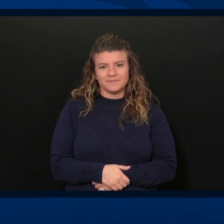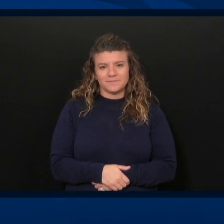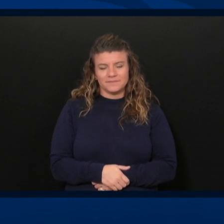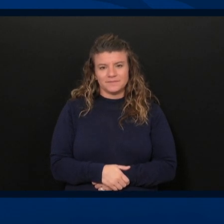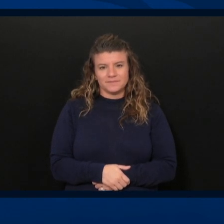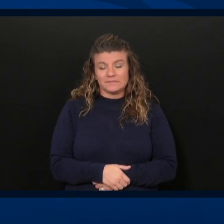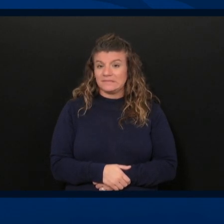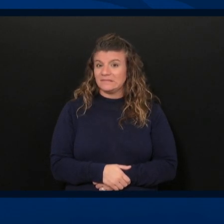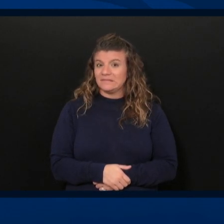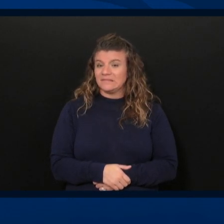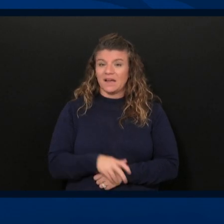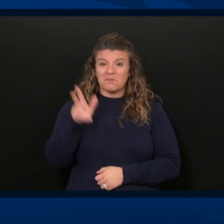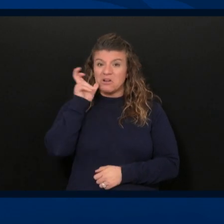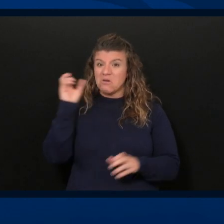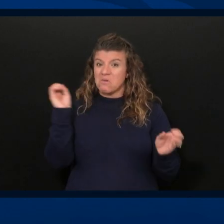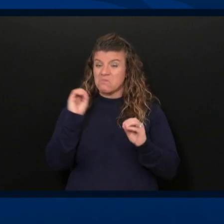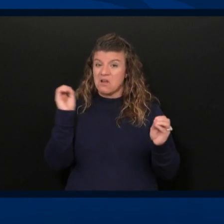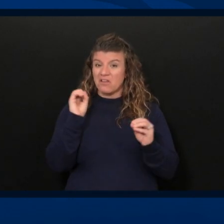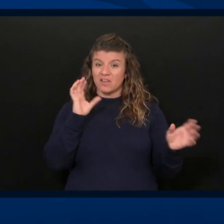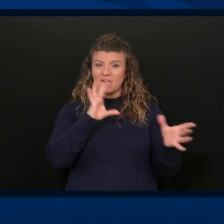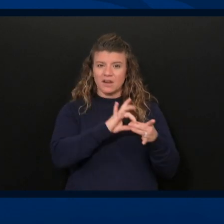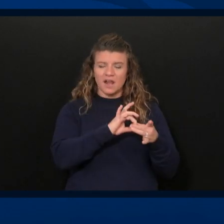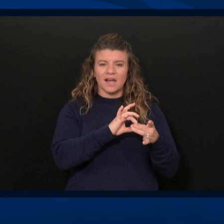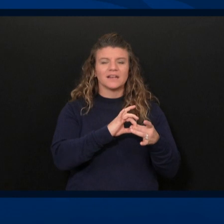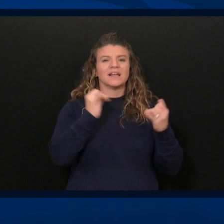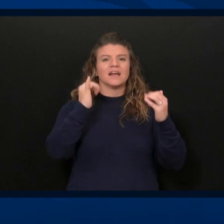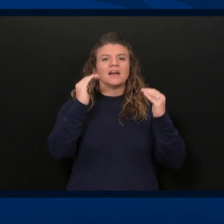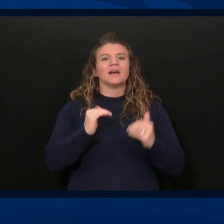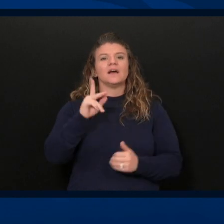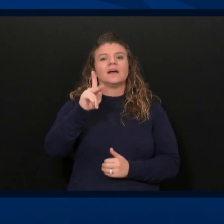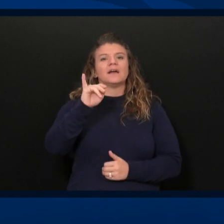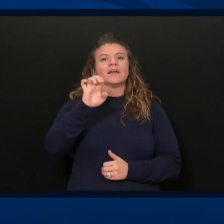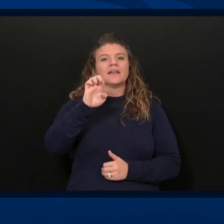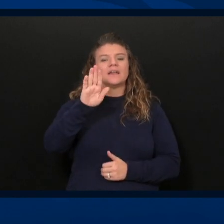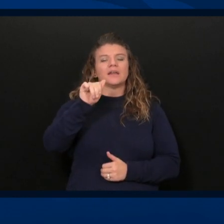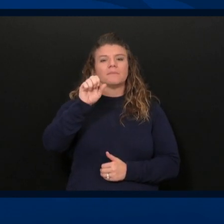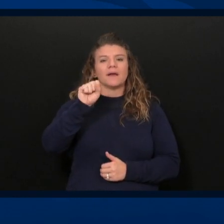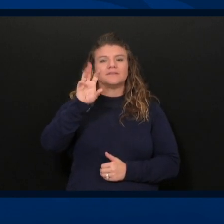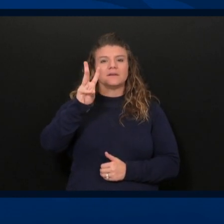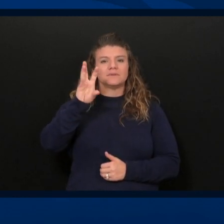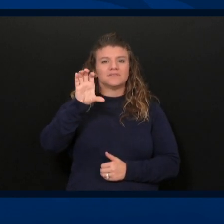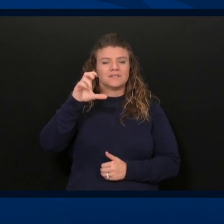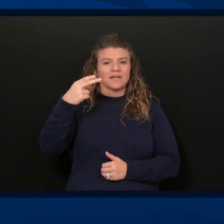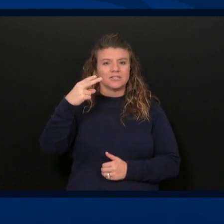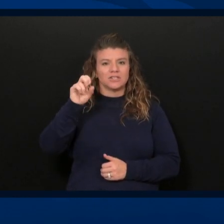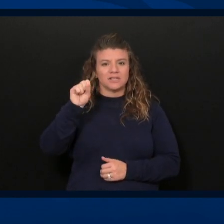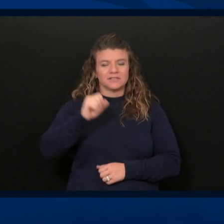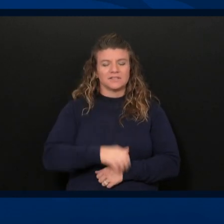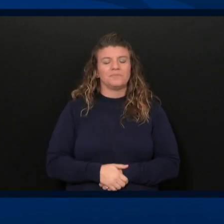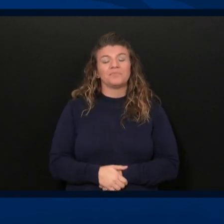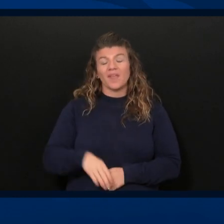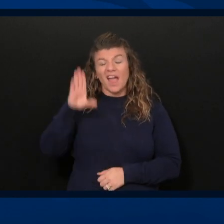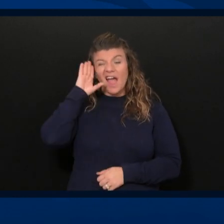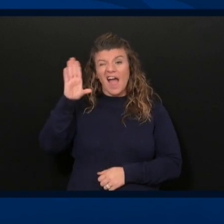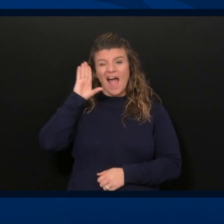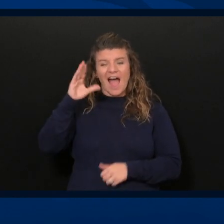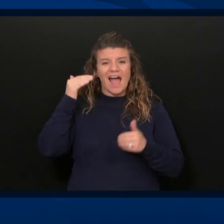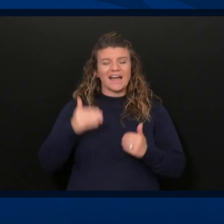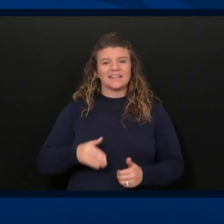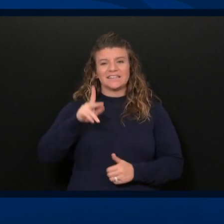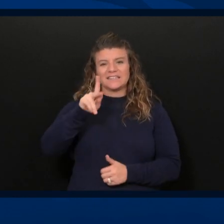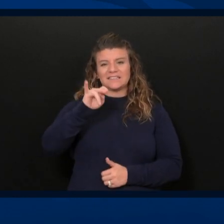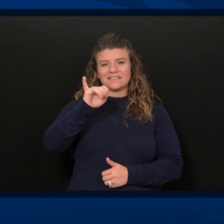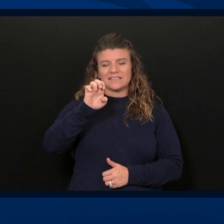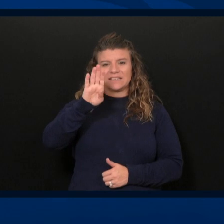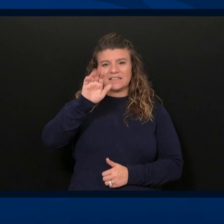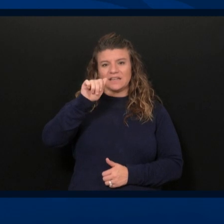We may have trouble connecting with her. Next, we'll try Kenny Bass with WCHS. Hi, this is Kenny Bass with Channel 8 and Fox 11. I